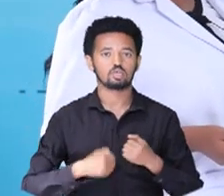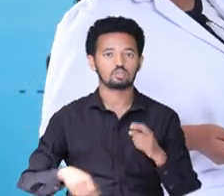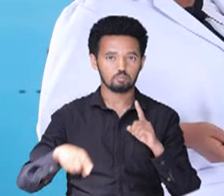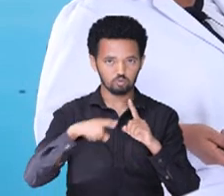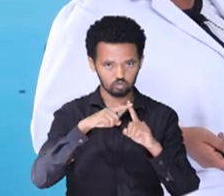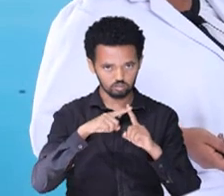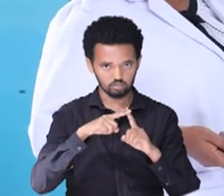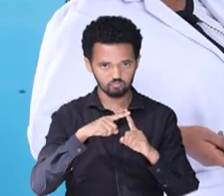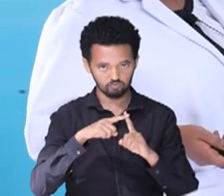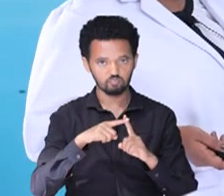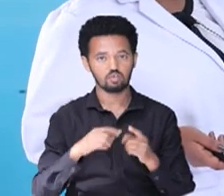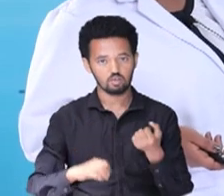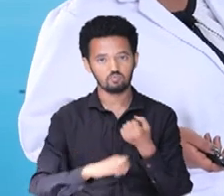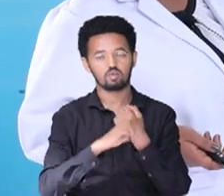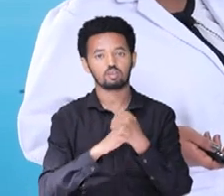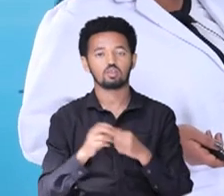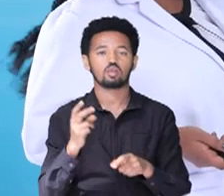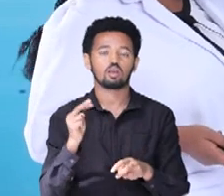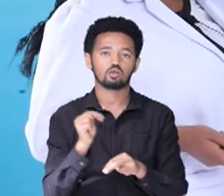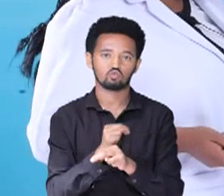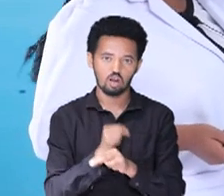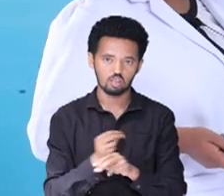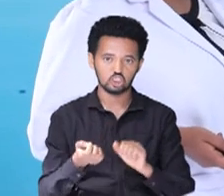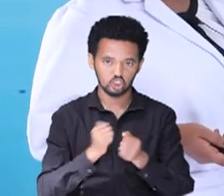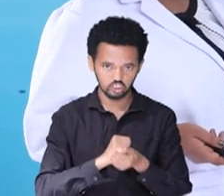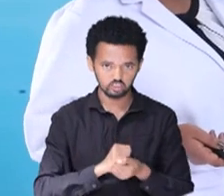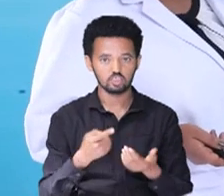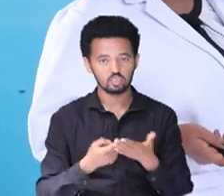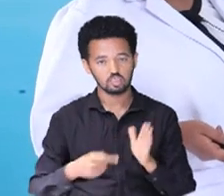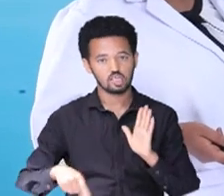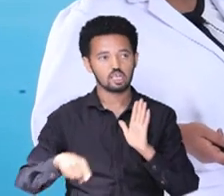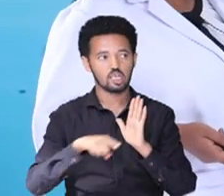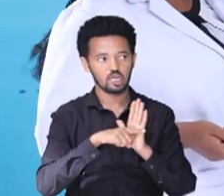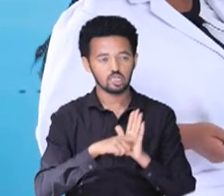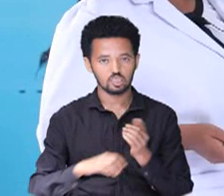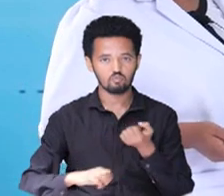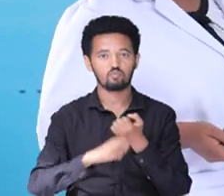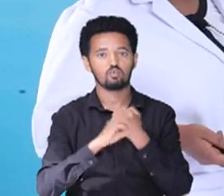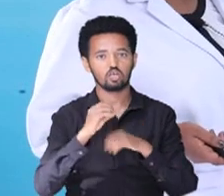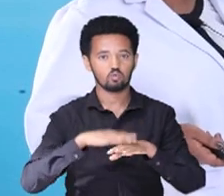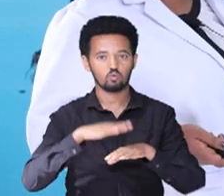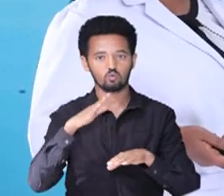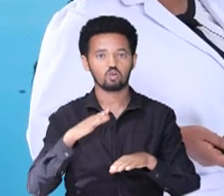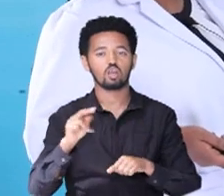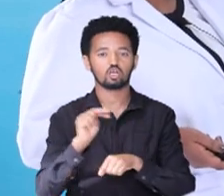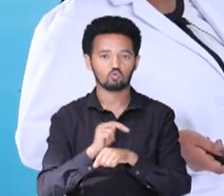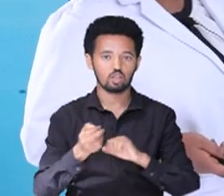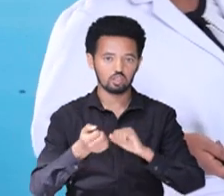positive effect on natural change, and this has a negative effect on natural